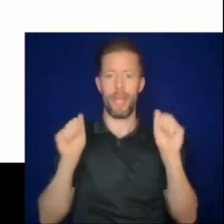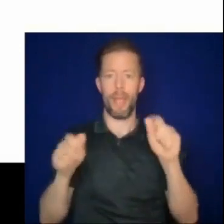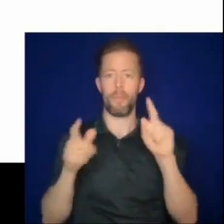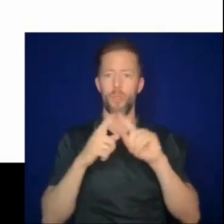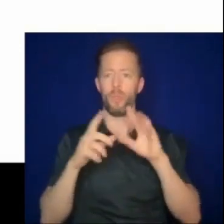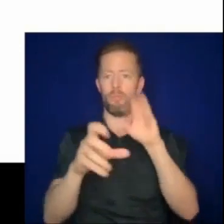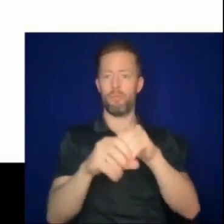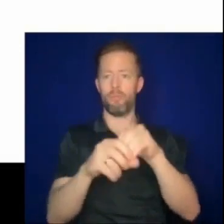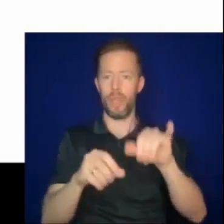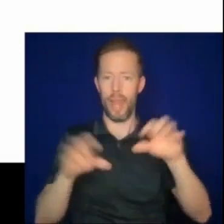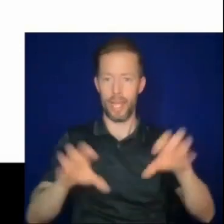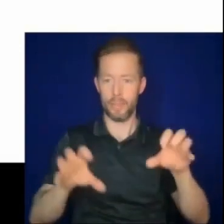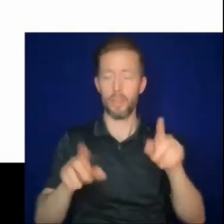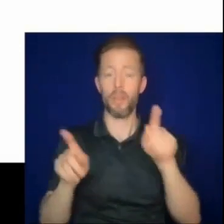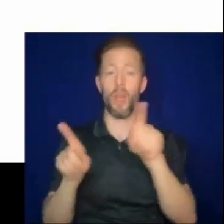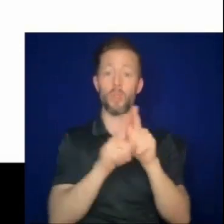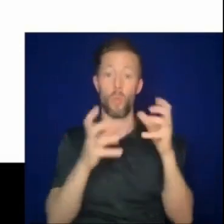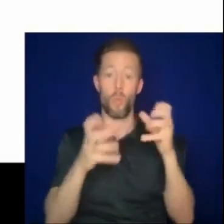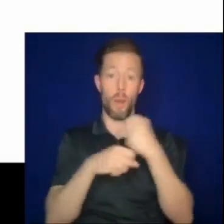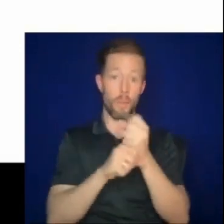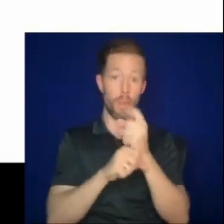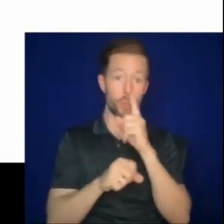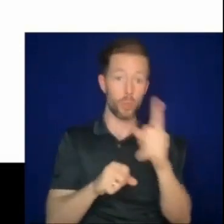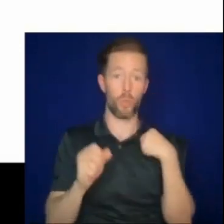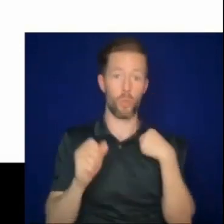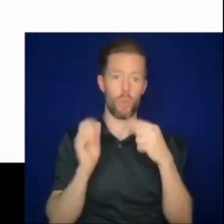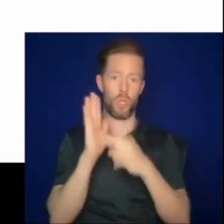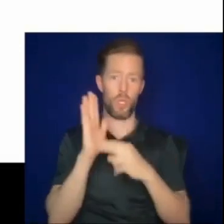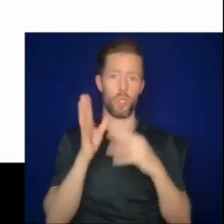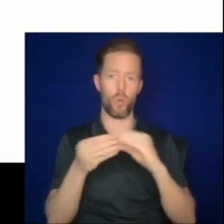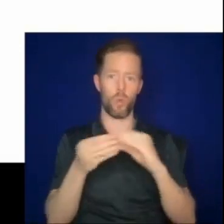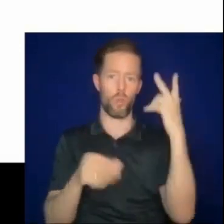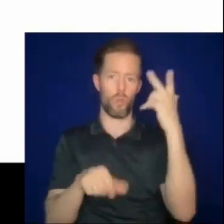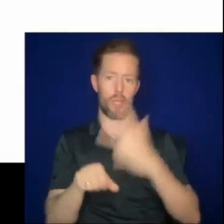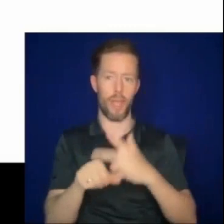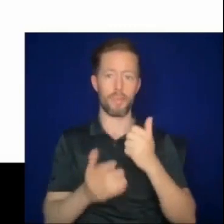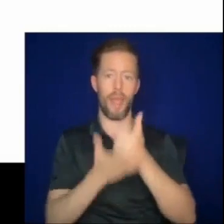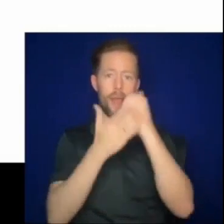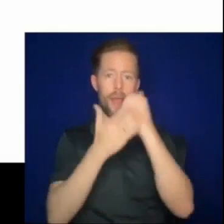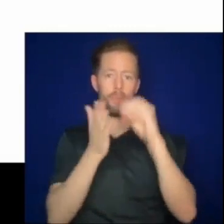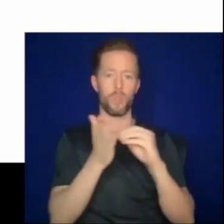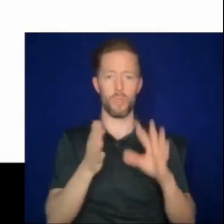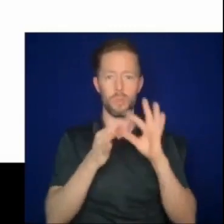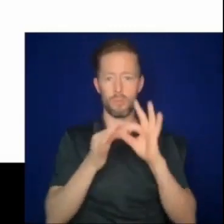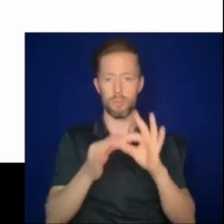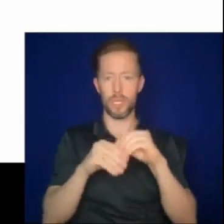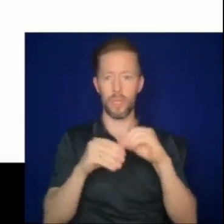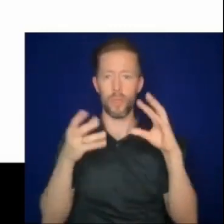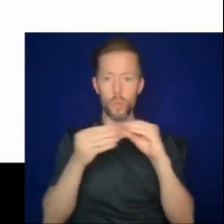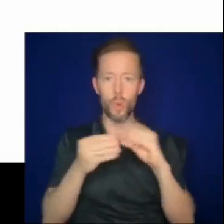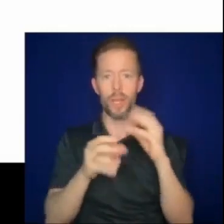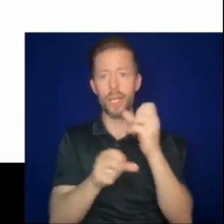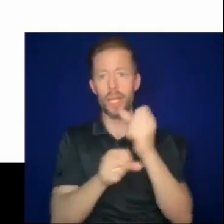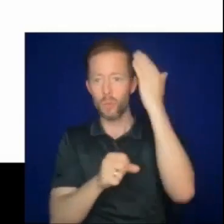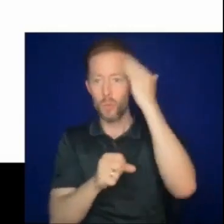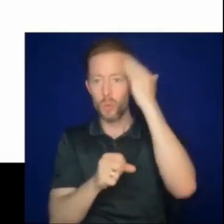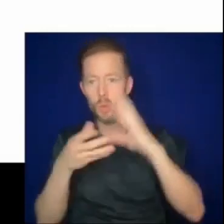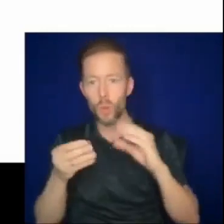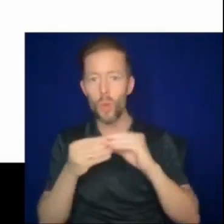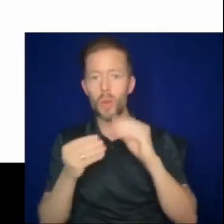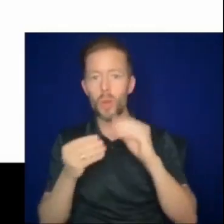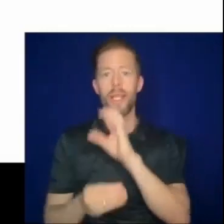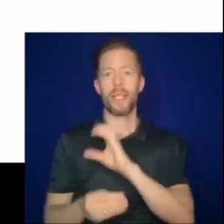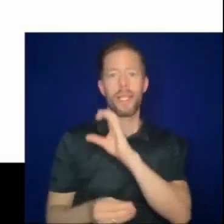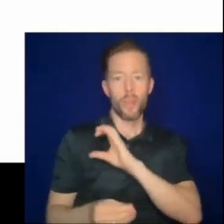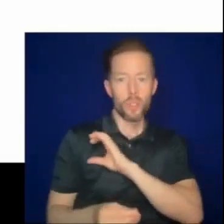support them in being able to participate in these activities. We also want to make sure we're reading the story 3 times. This really helps the students engage in the stories, get to